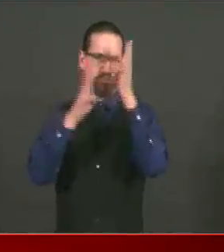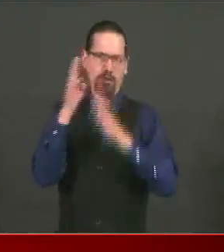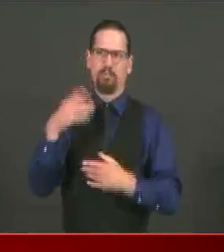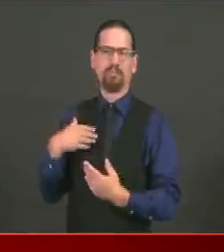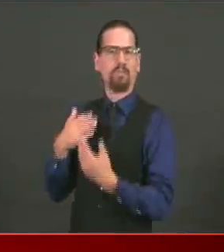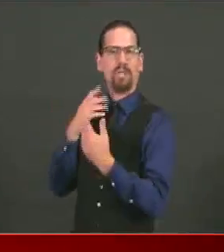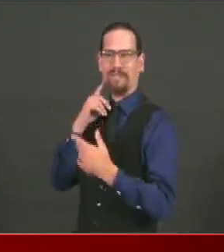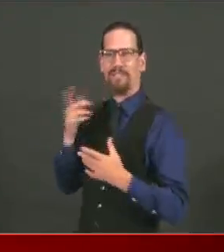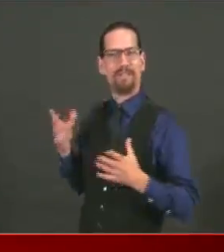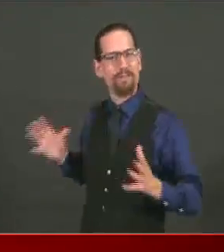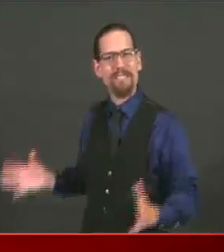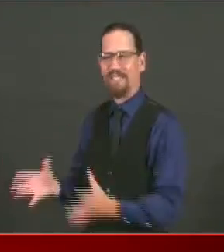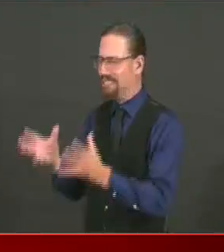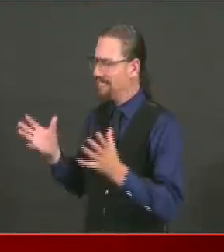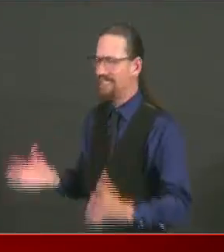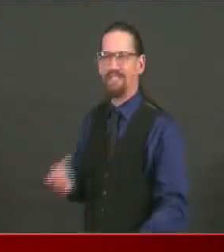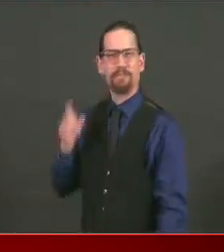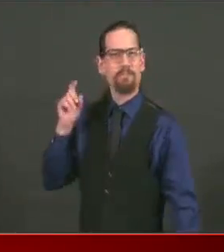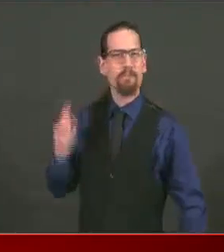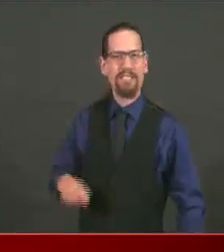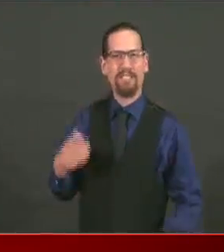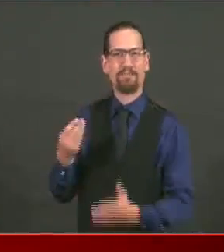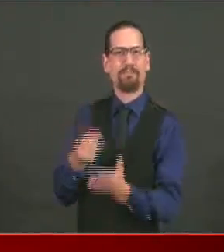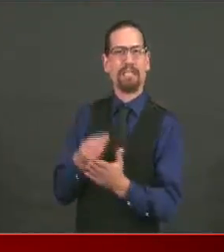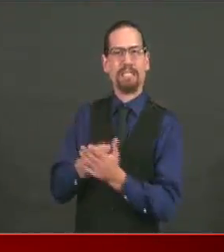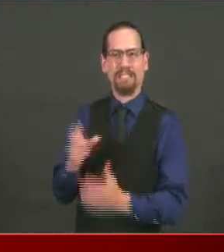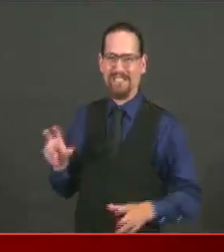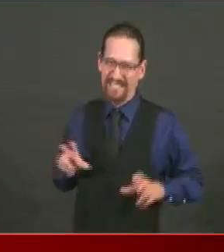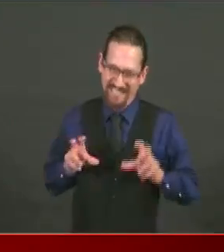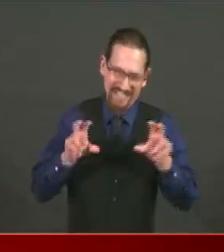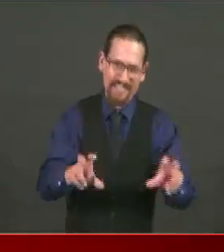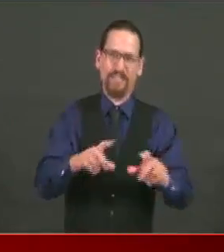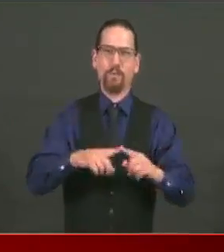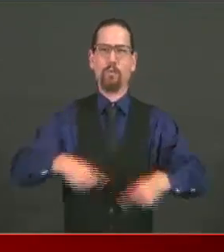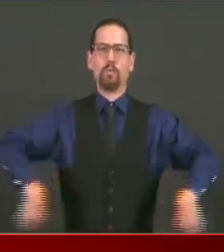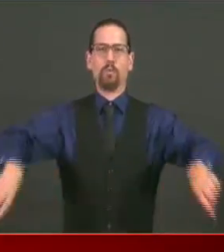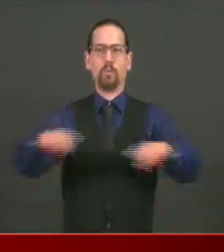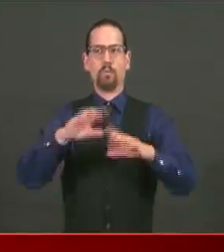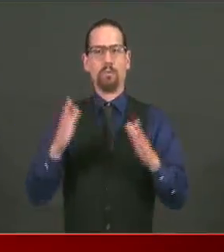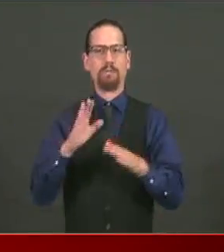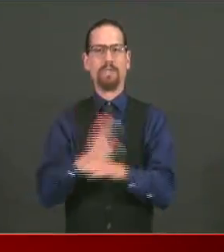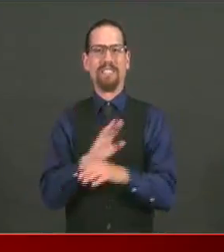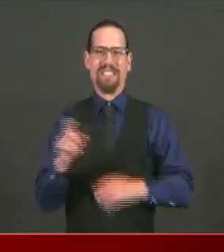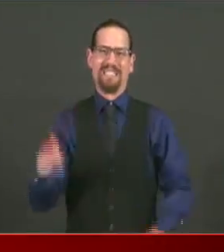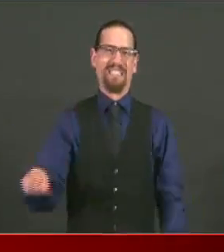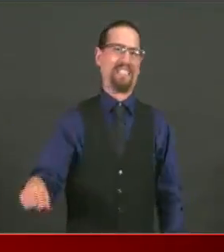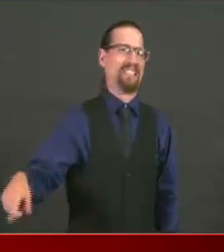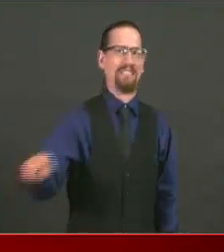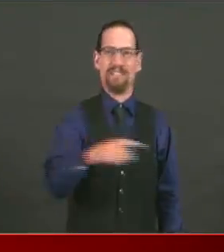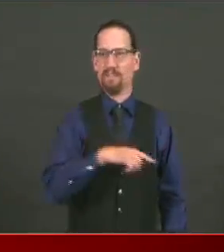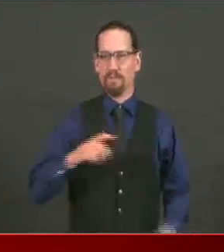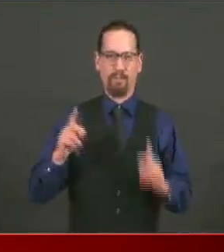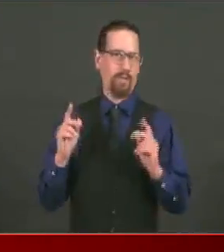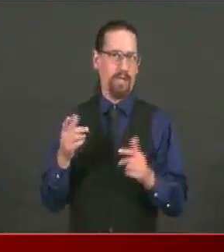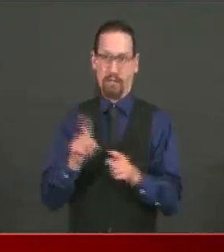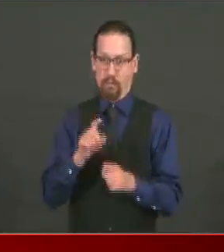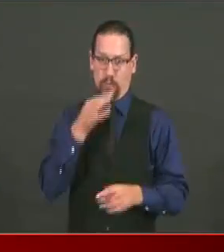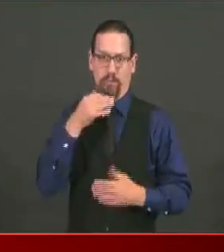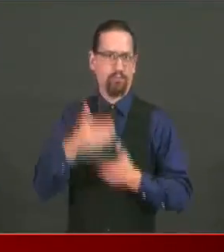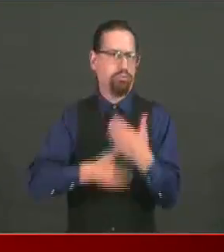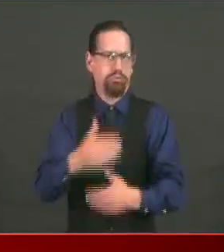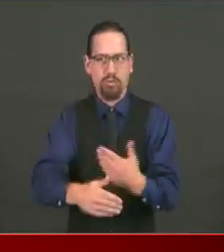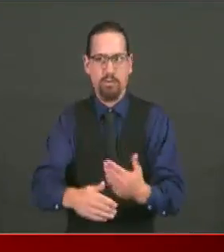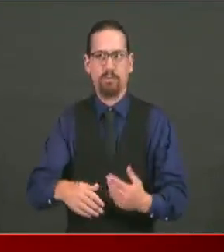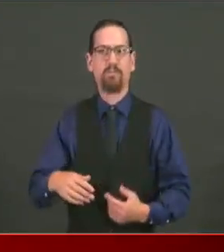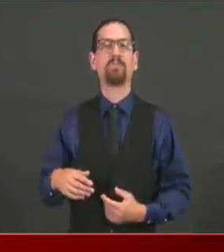to get that money out the door as fast as possible to our businesses who need a hand. And we'll do anything we can to you